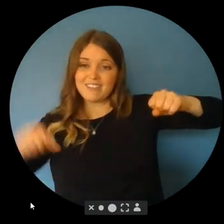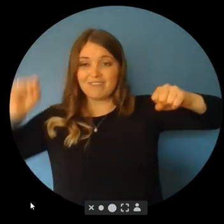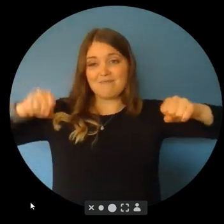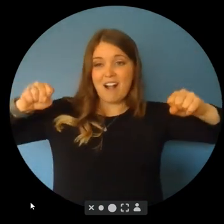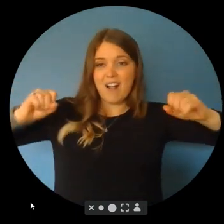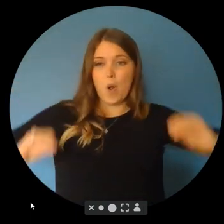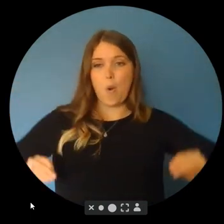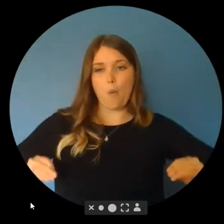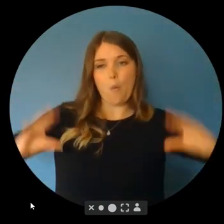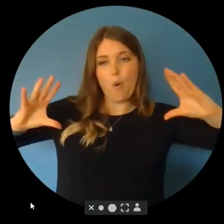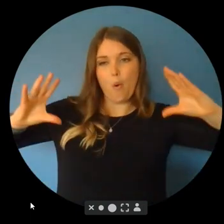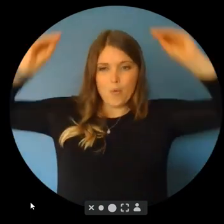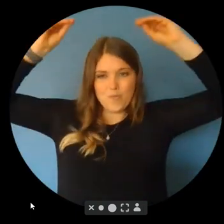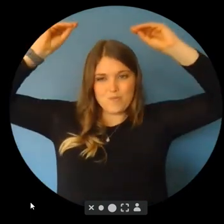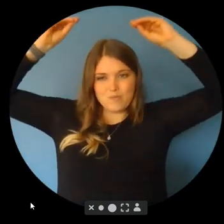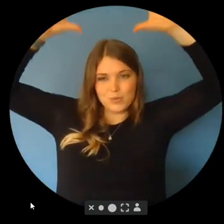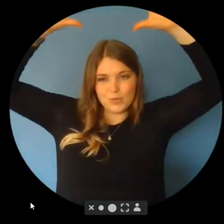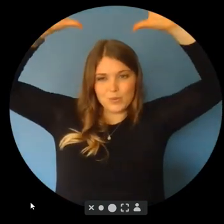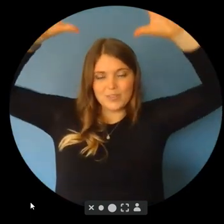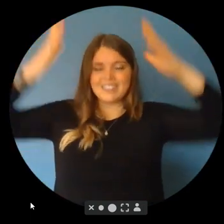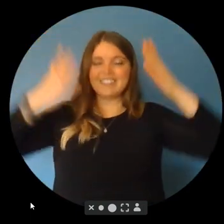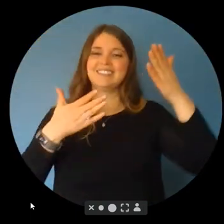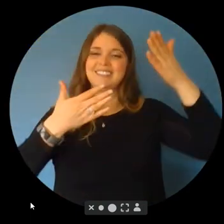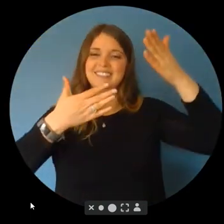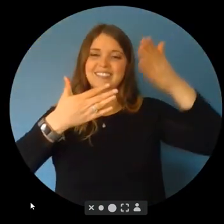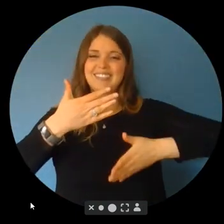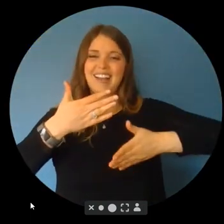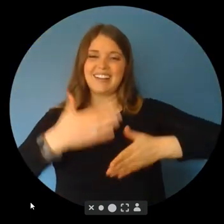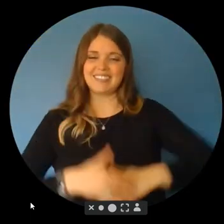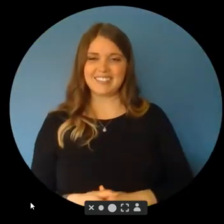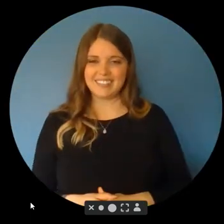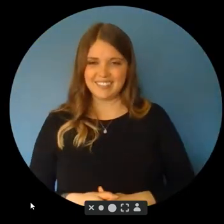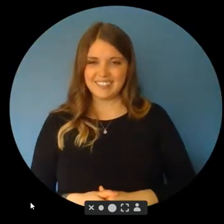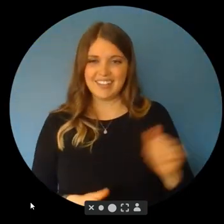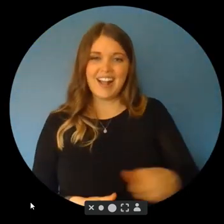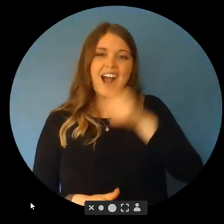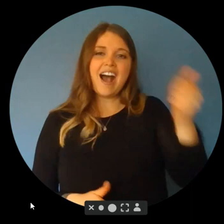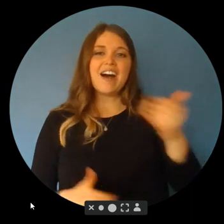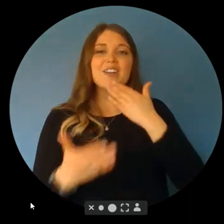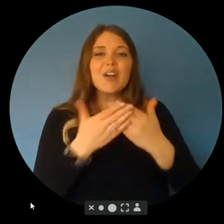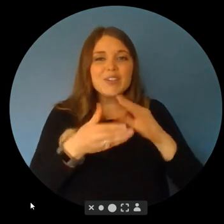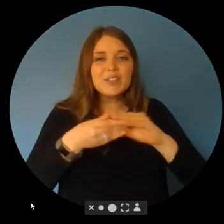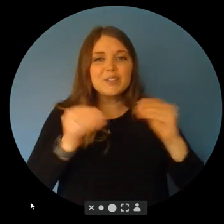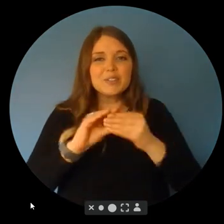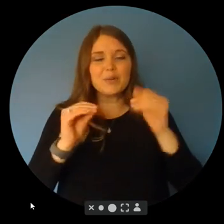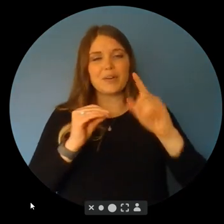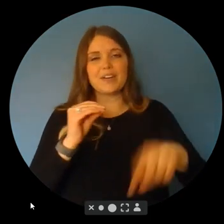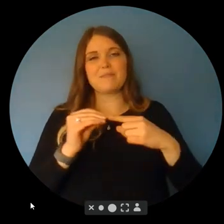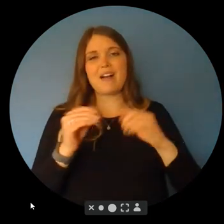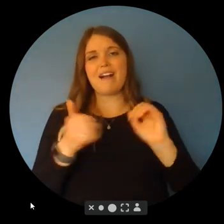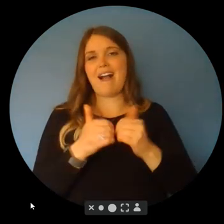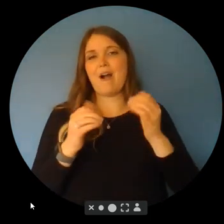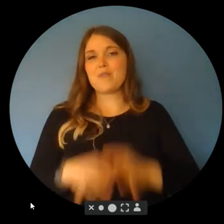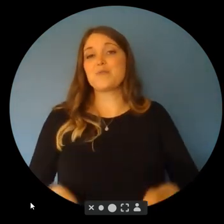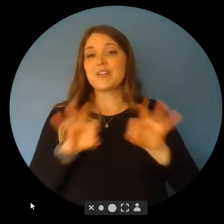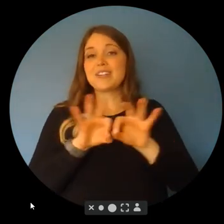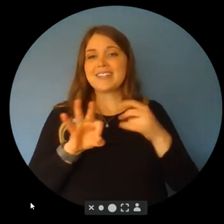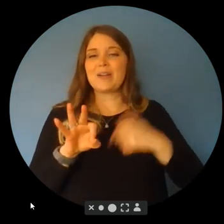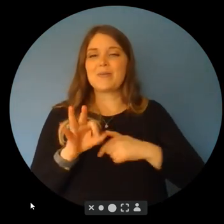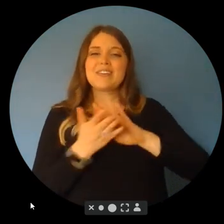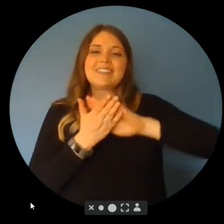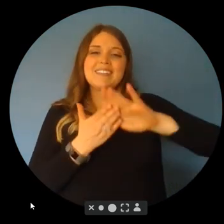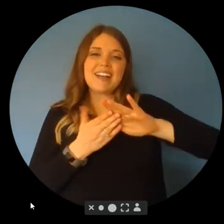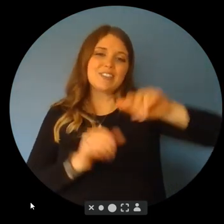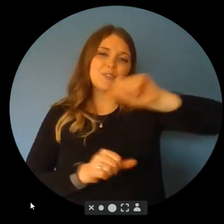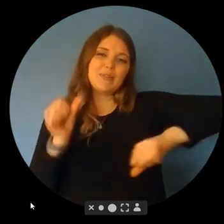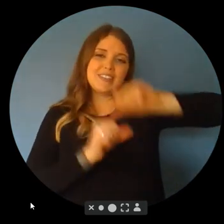Yeah. The end. Another good story about how important it is that we are kind to one another. That we